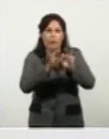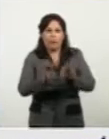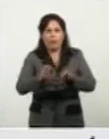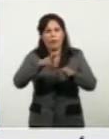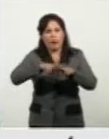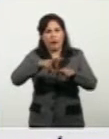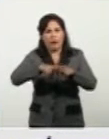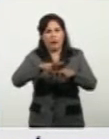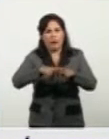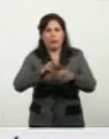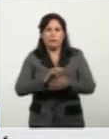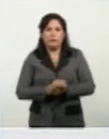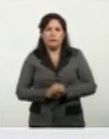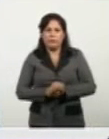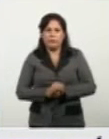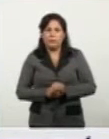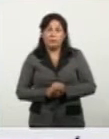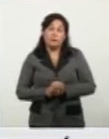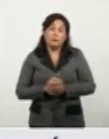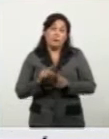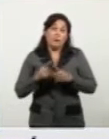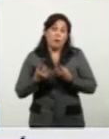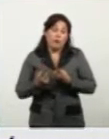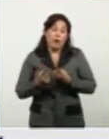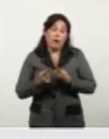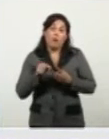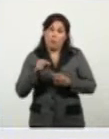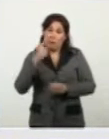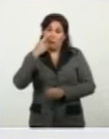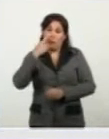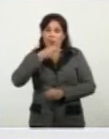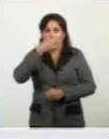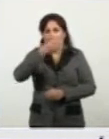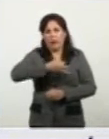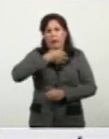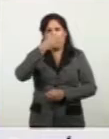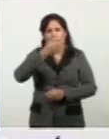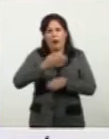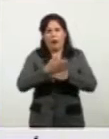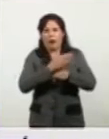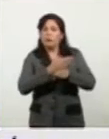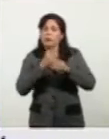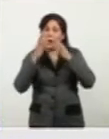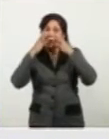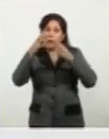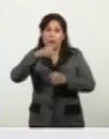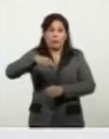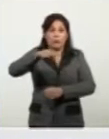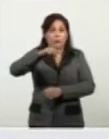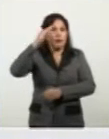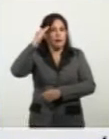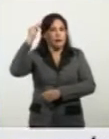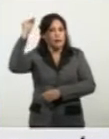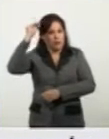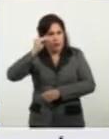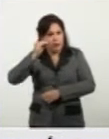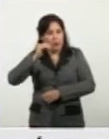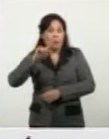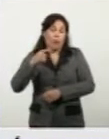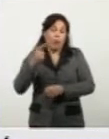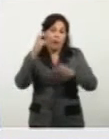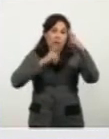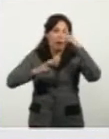this analysis is that of the 37 cases, 29 are related to the transmission